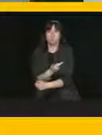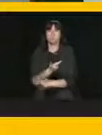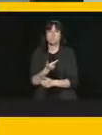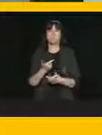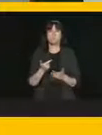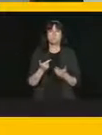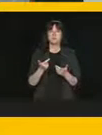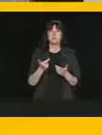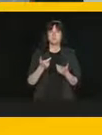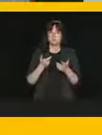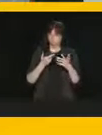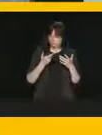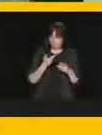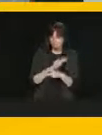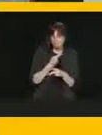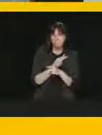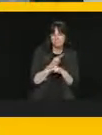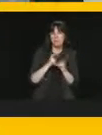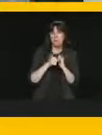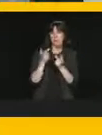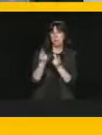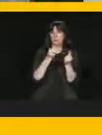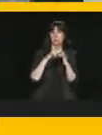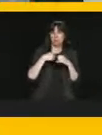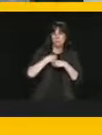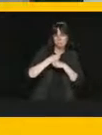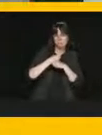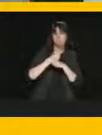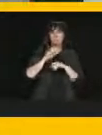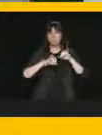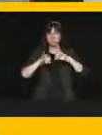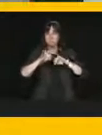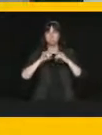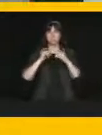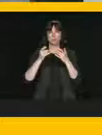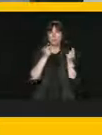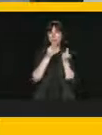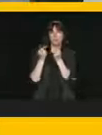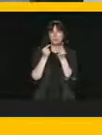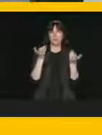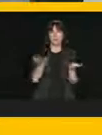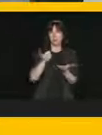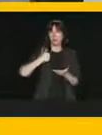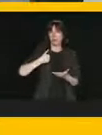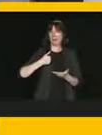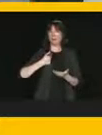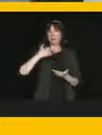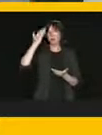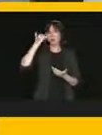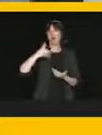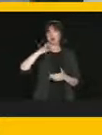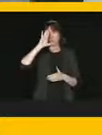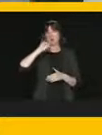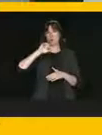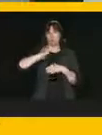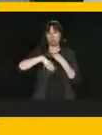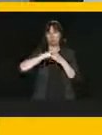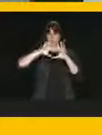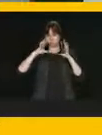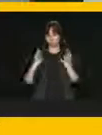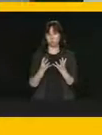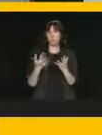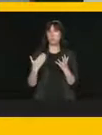are preparing already in terms of manufacturing and production capacity here in Canada, because we know that countries around the world